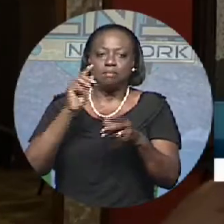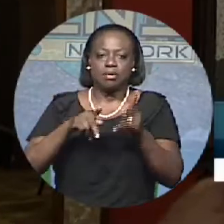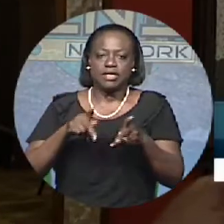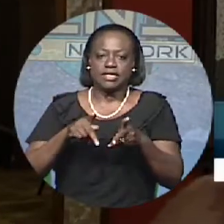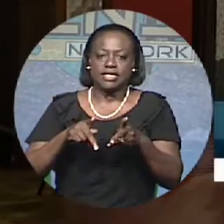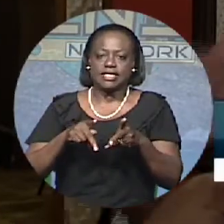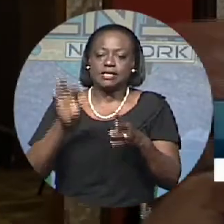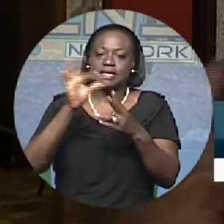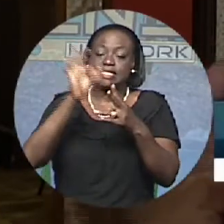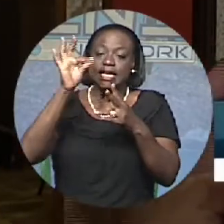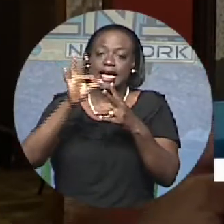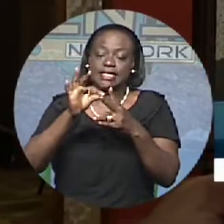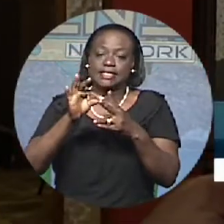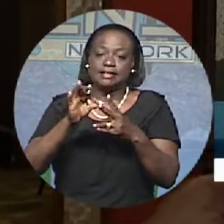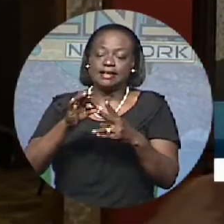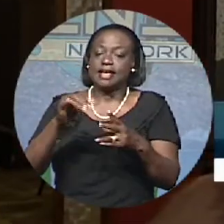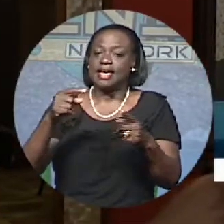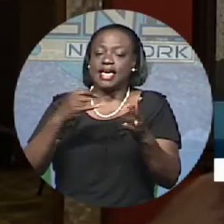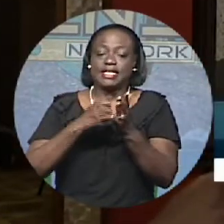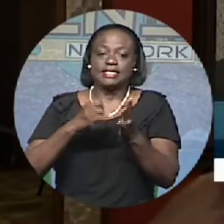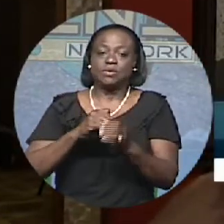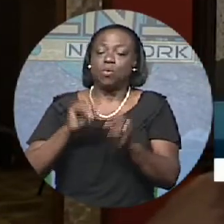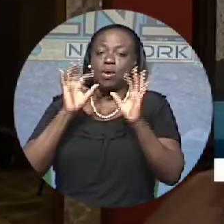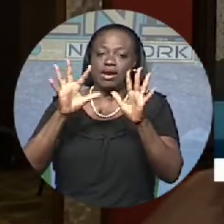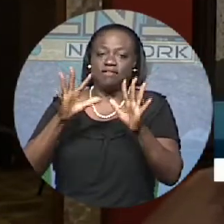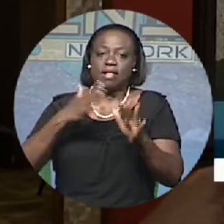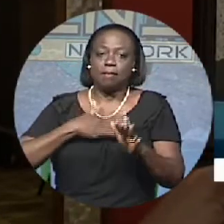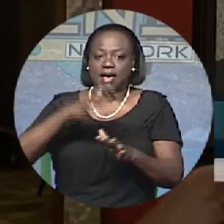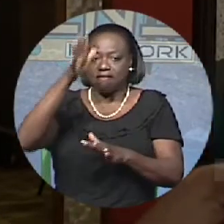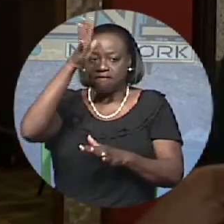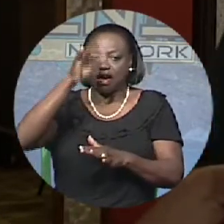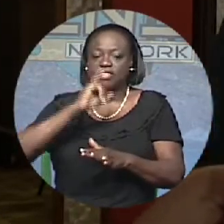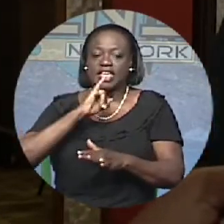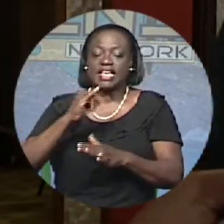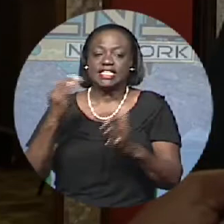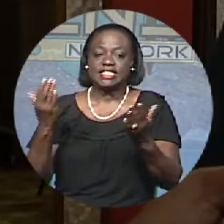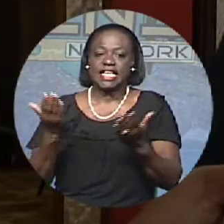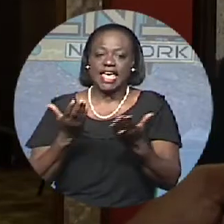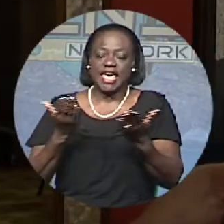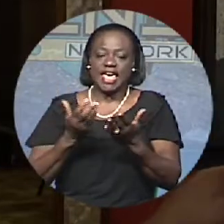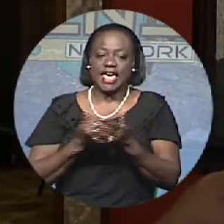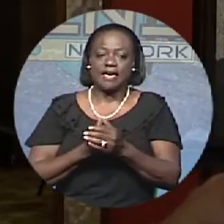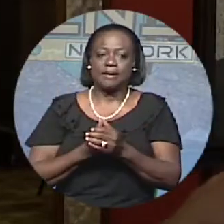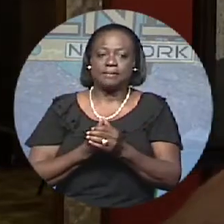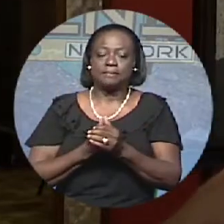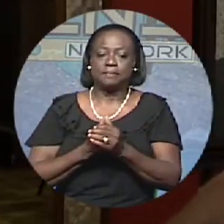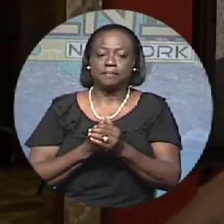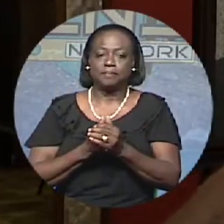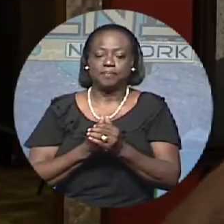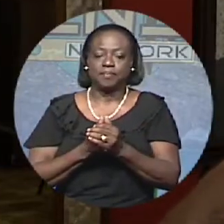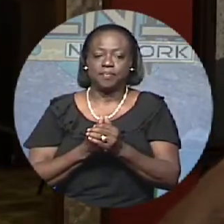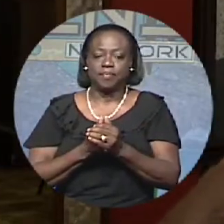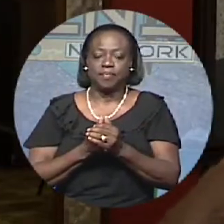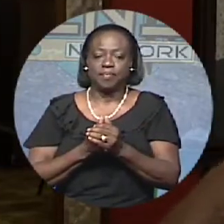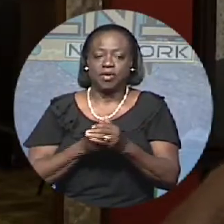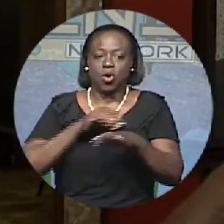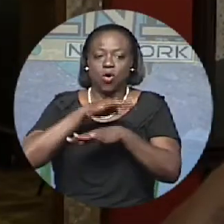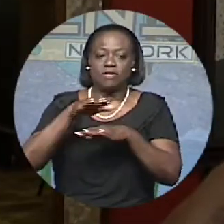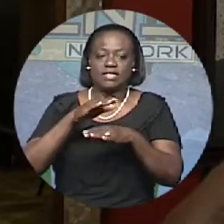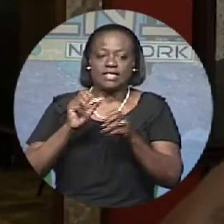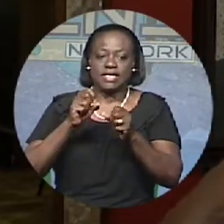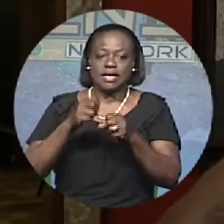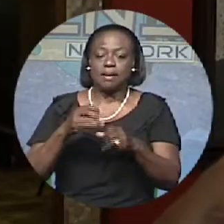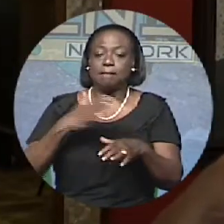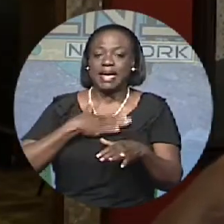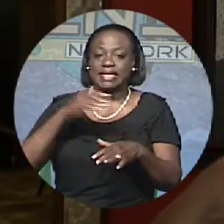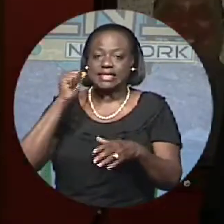tonight it just boggles my mind. My father's here, former overseer of the Turks and Caicos Islands for the Church of God of Prophecy. I've got